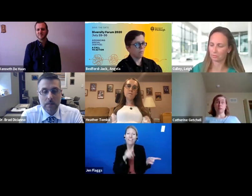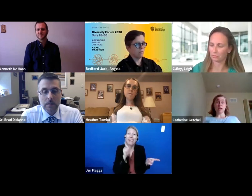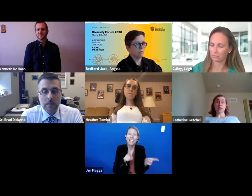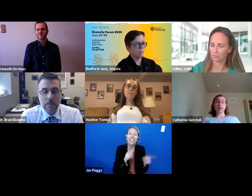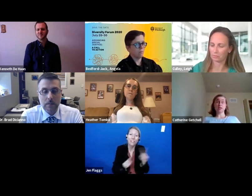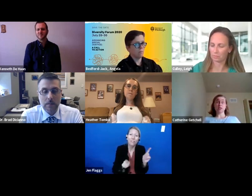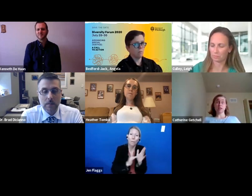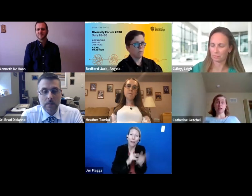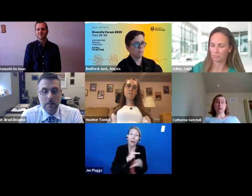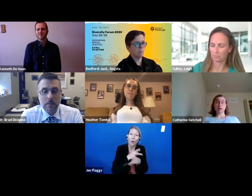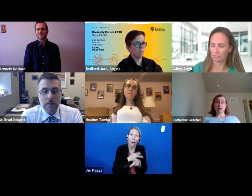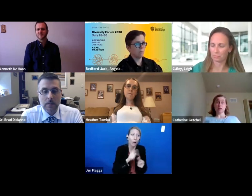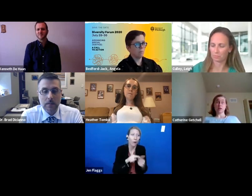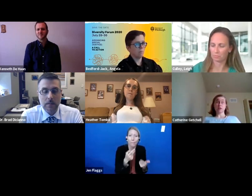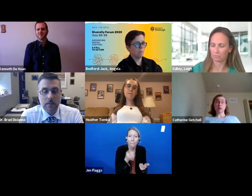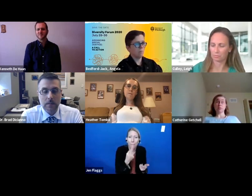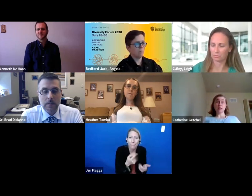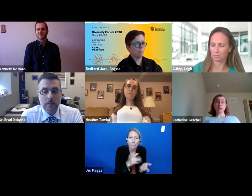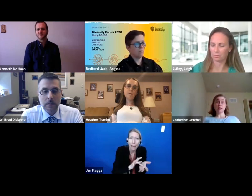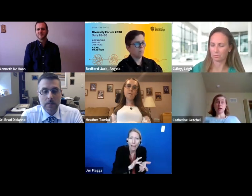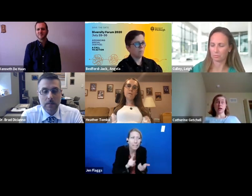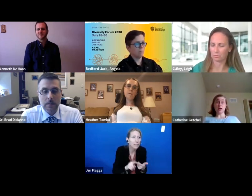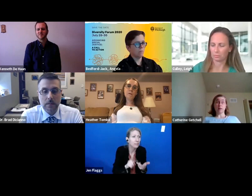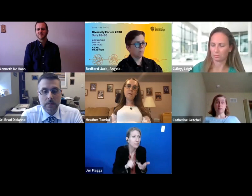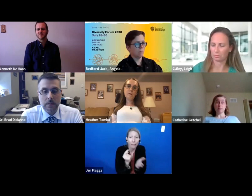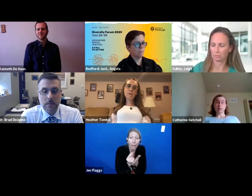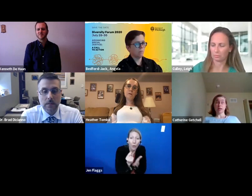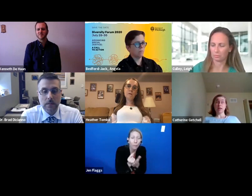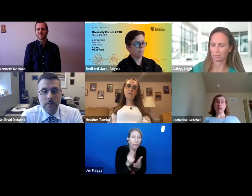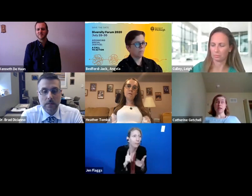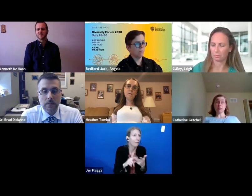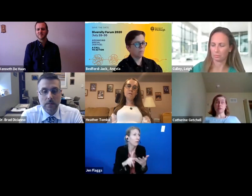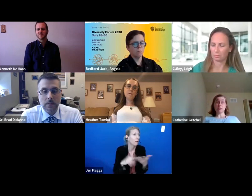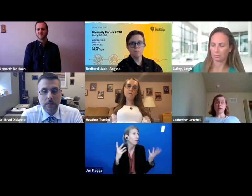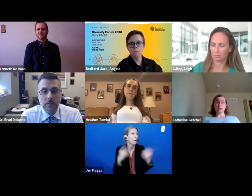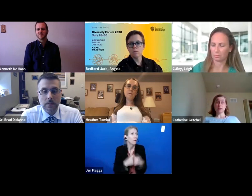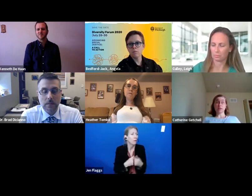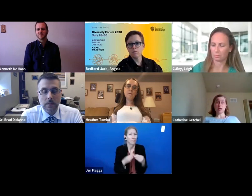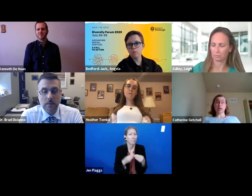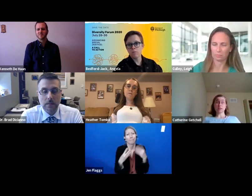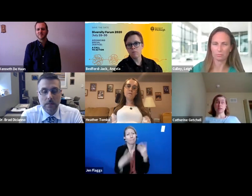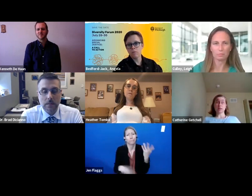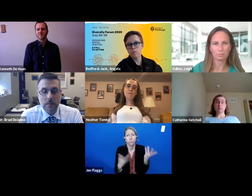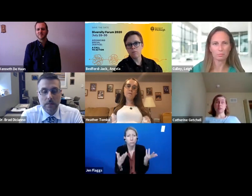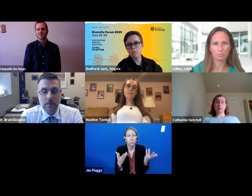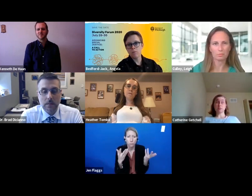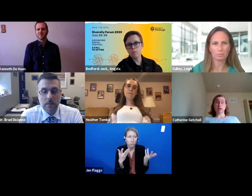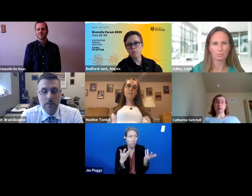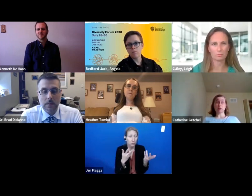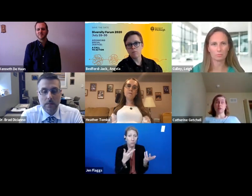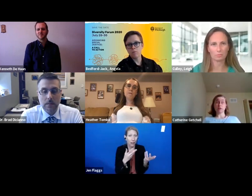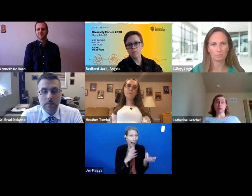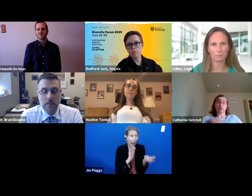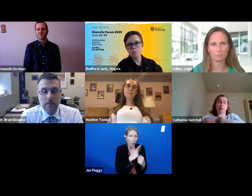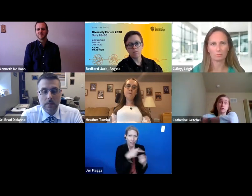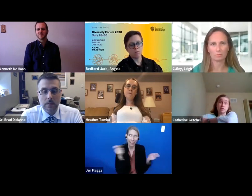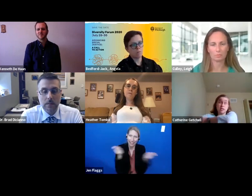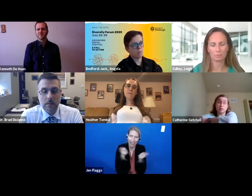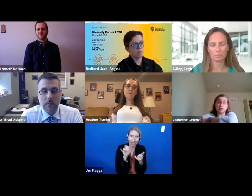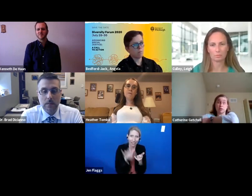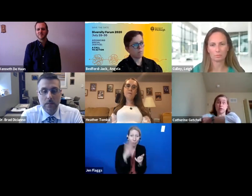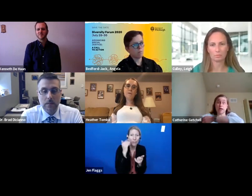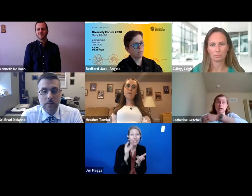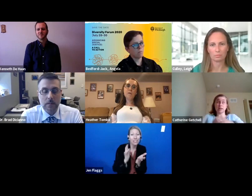medical care, medication, therapy, any number of things to access that, because medical providers